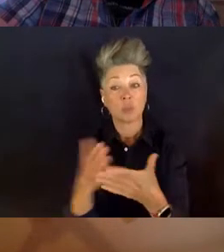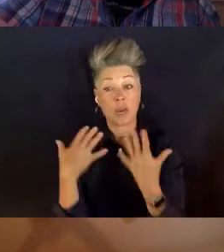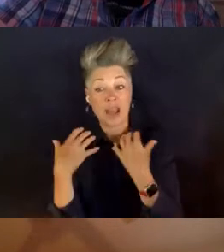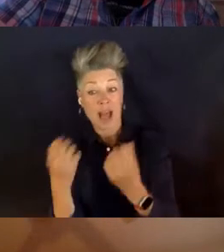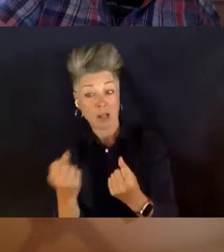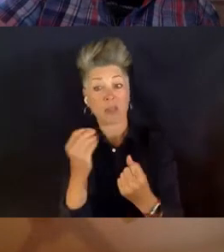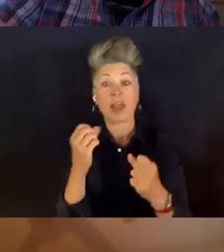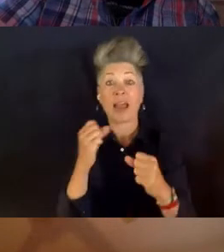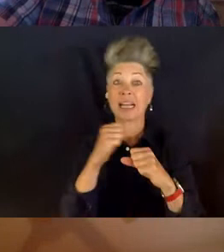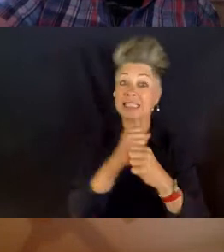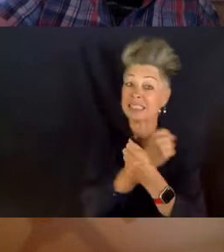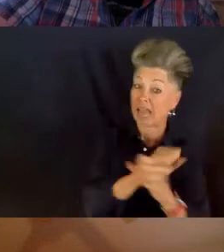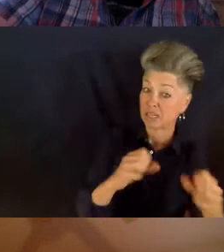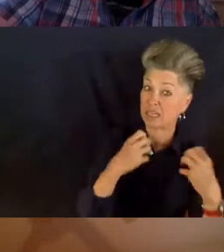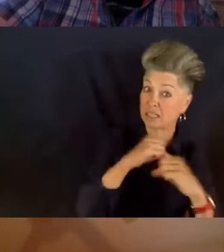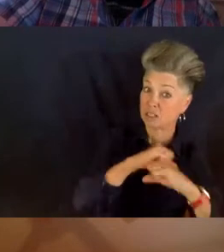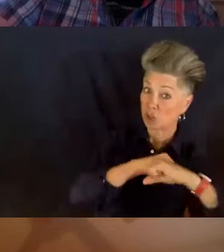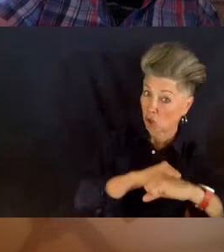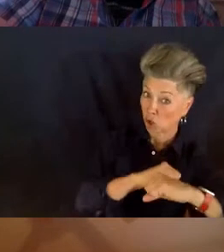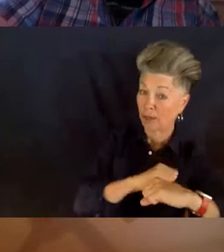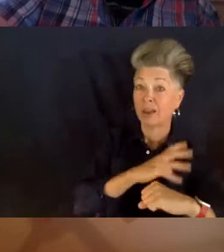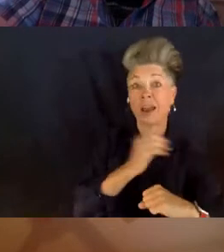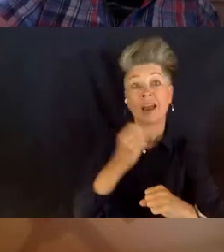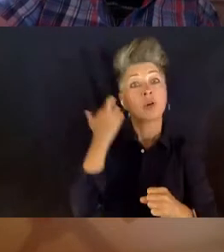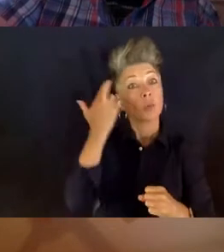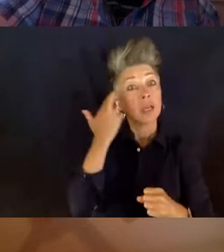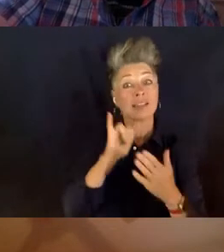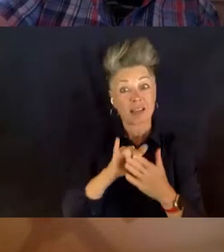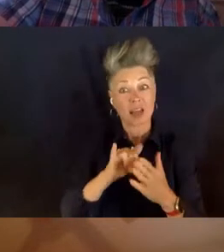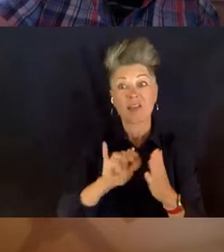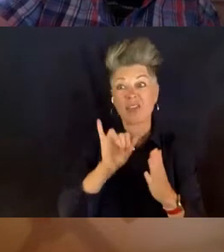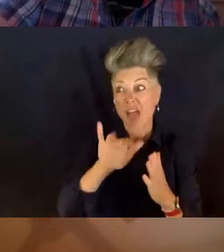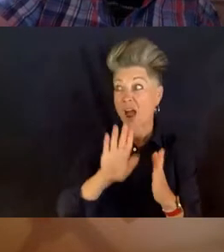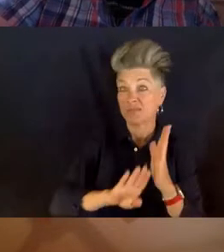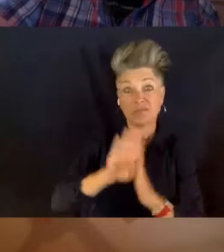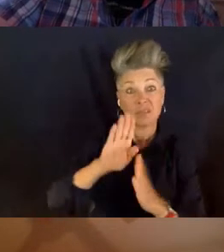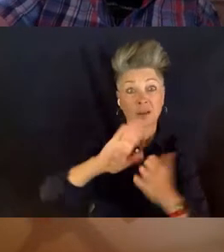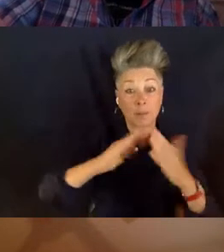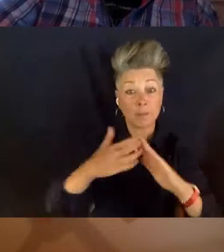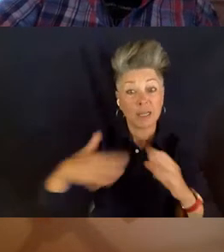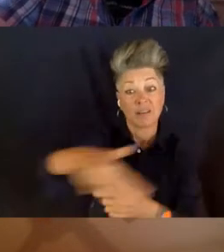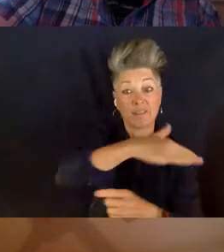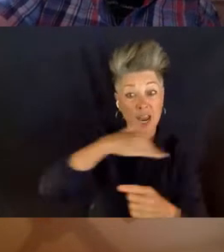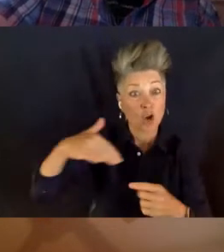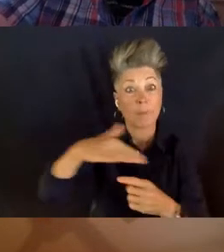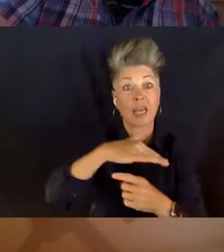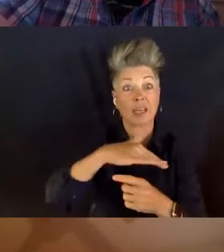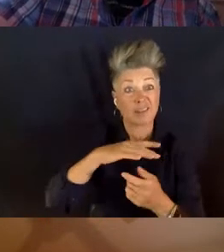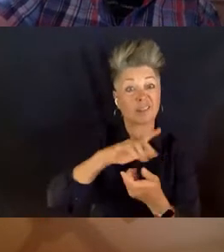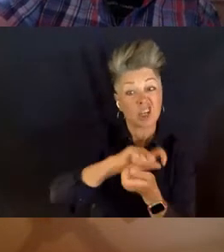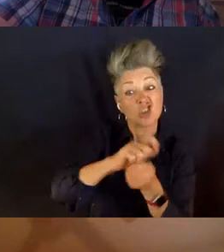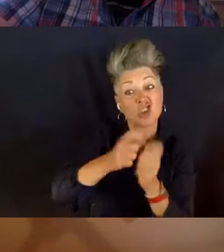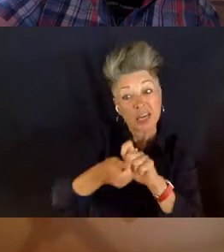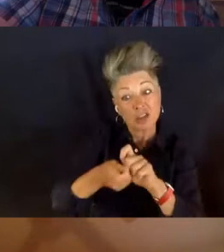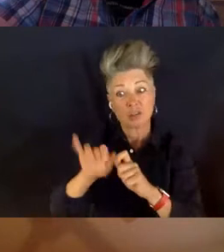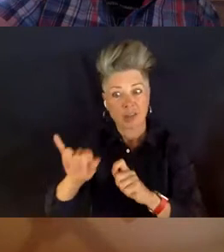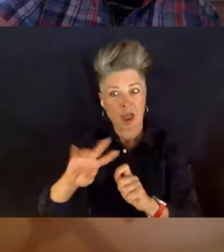security, and to recommend that there be built environment changes or systems changes done in neighborhoods in these older